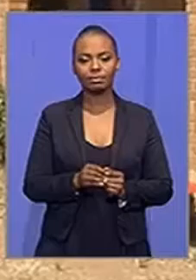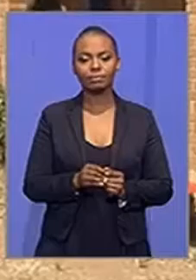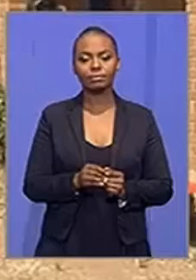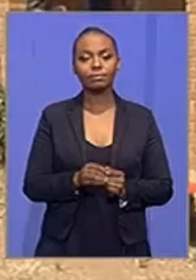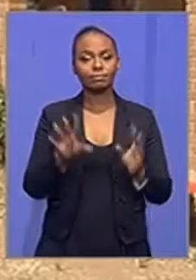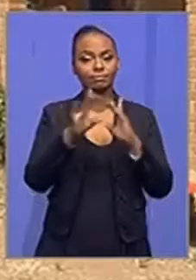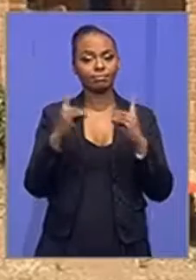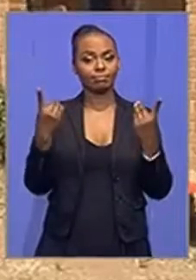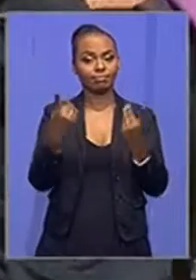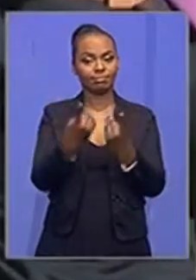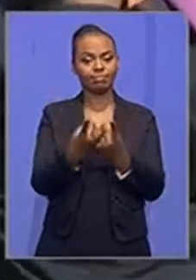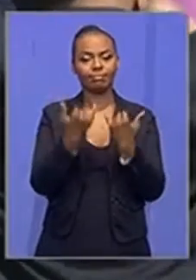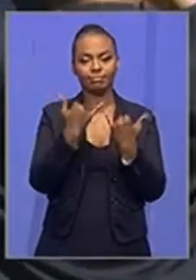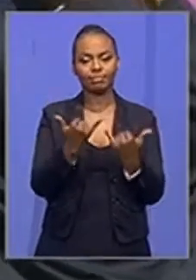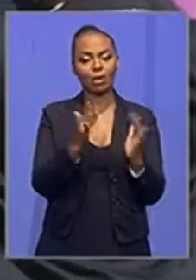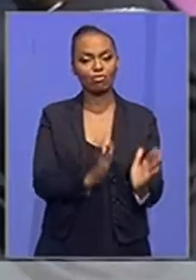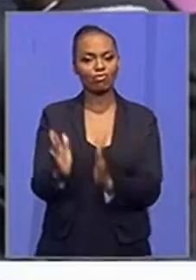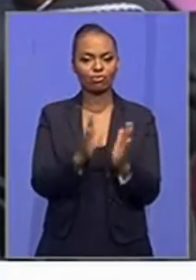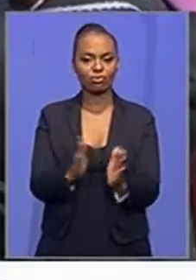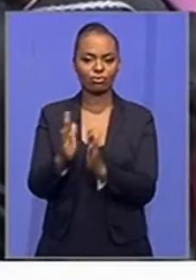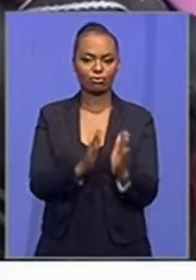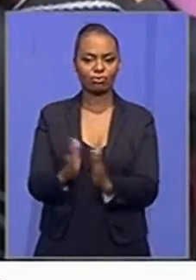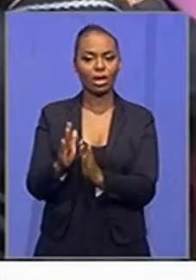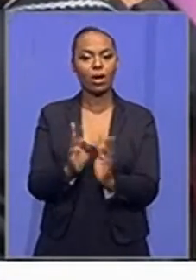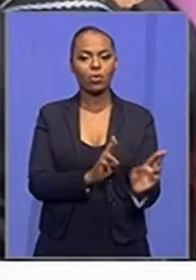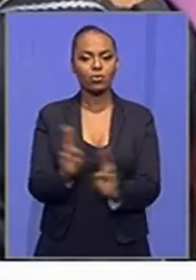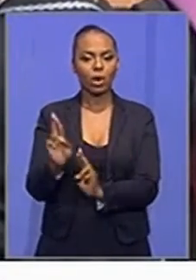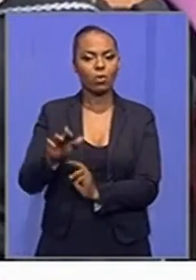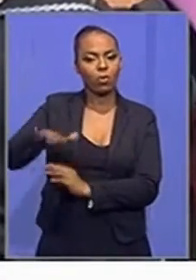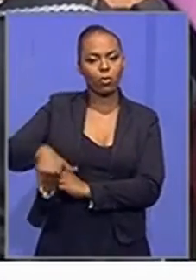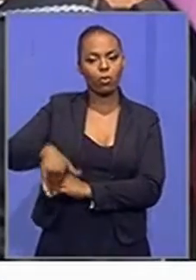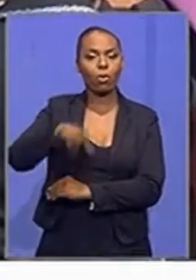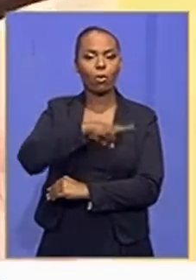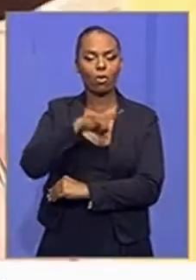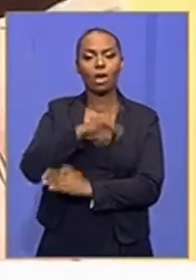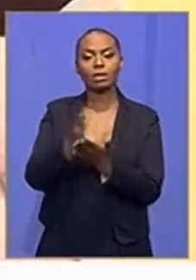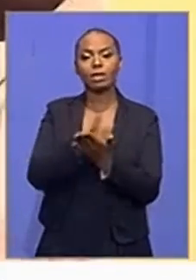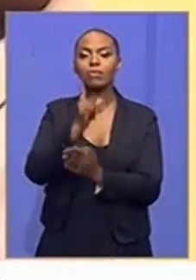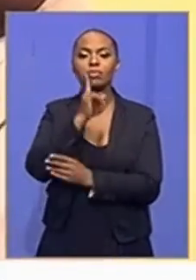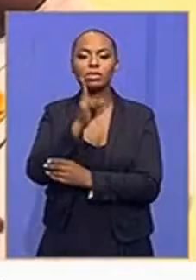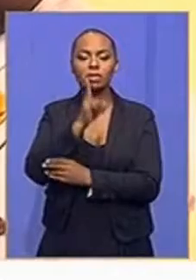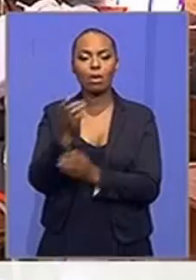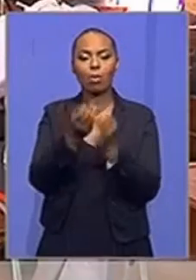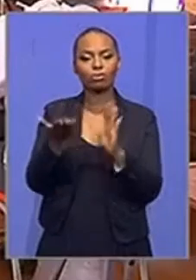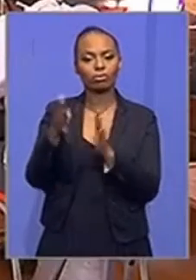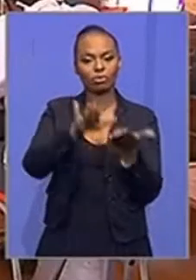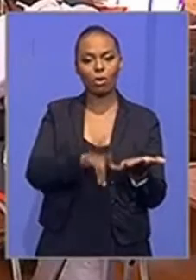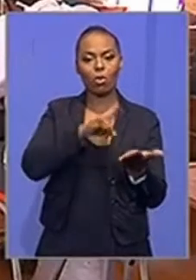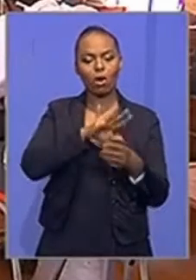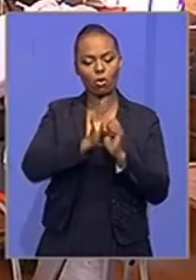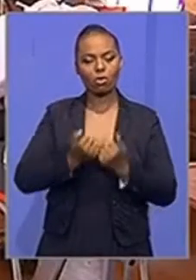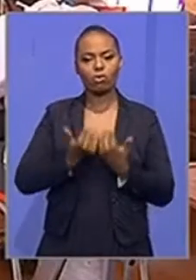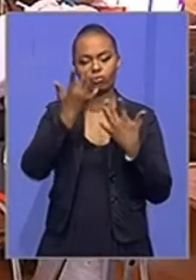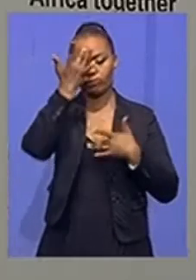Lefapha le re ha le so etse lenane la ditlhoko tsa basebetsi ka mora ditlaleho tsa hore matitjhere a mangata a hlokahetse ke bohloko ba